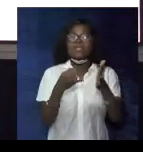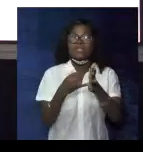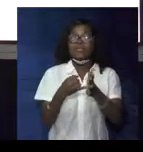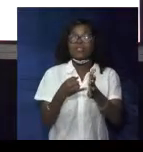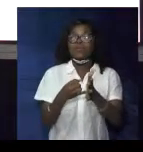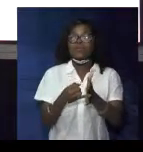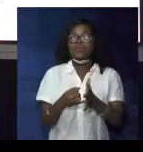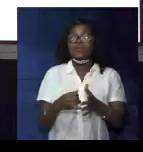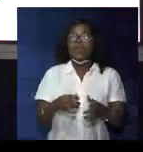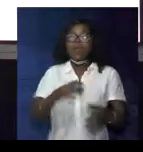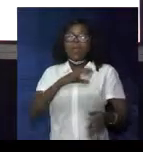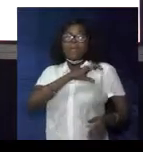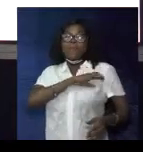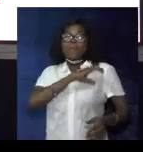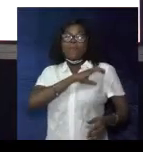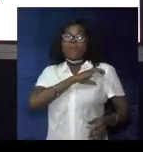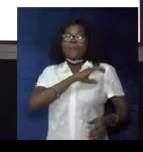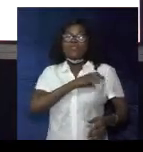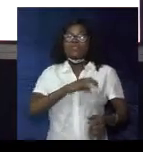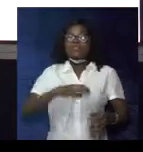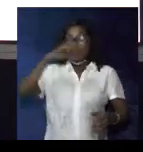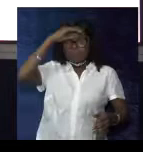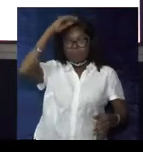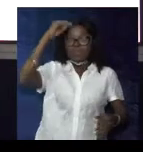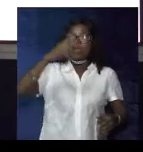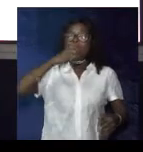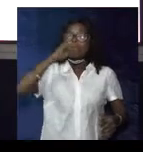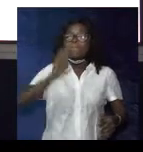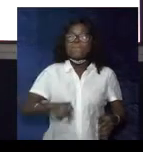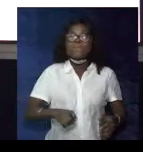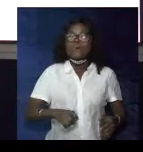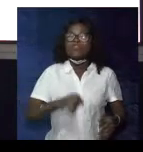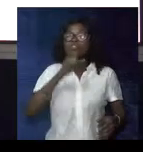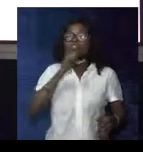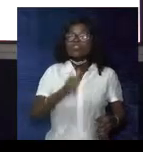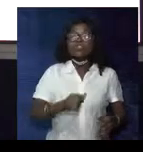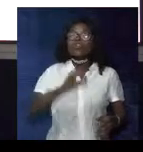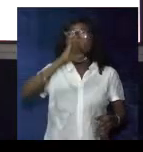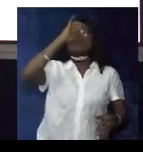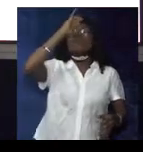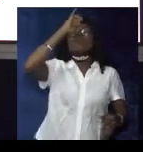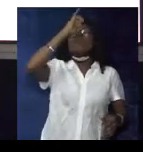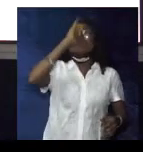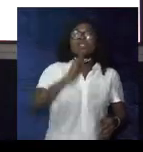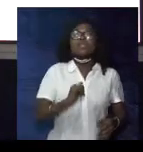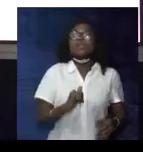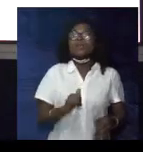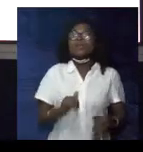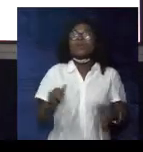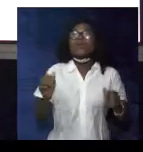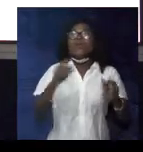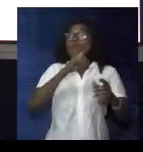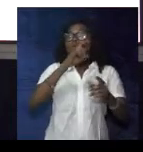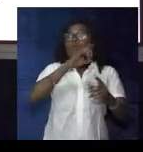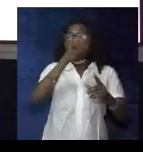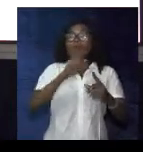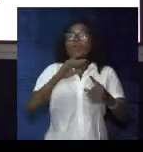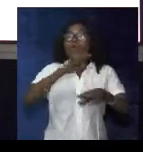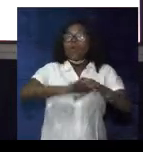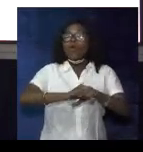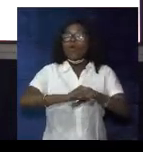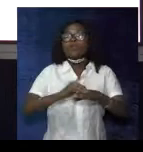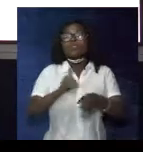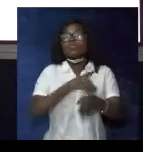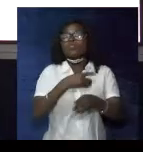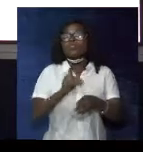Policemen or policemen must not drink alcohol while on duty. It is also objective